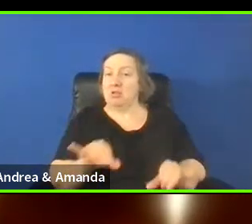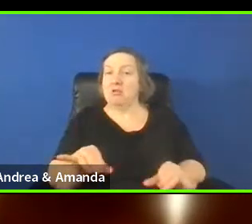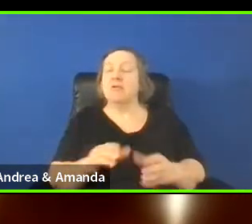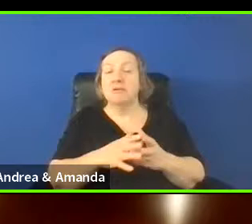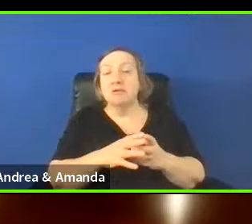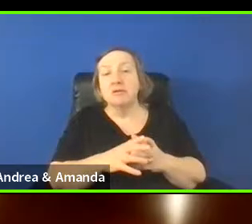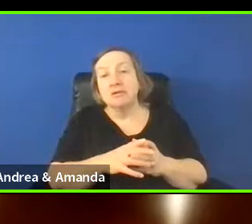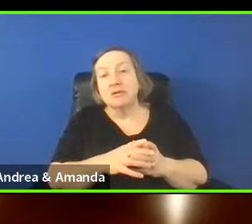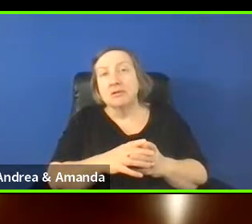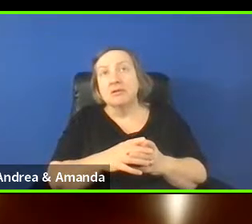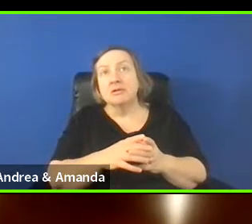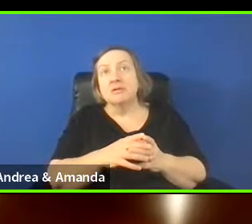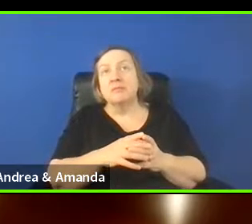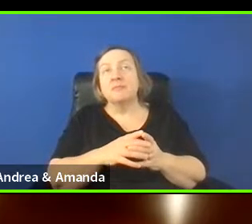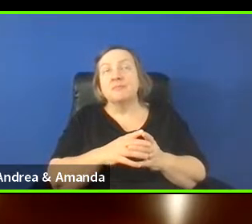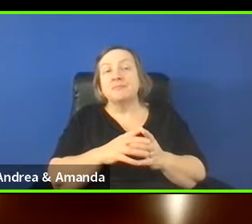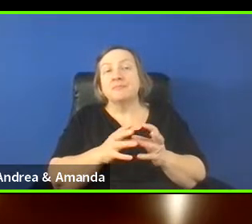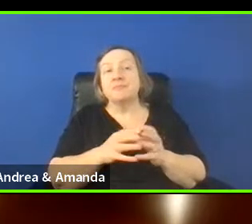bit of,